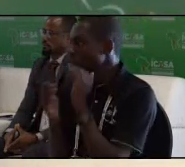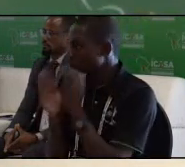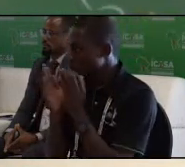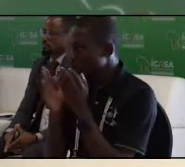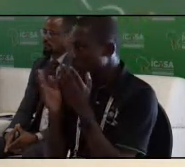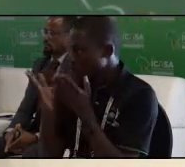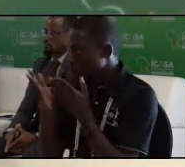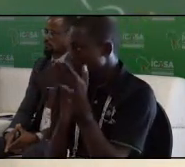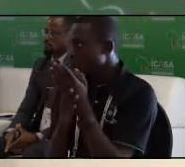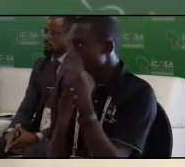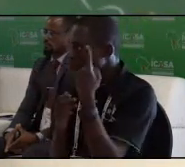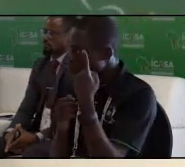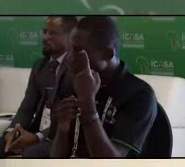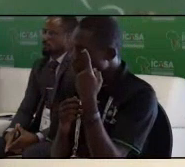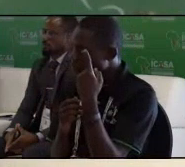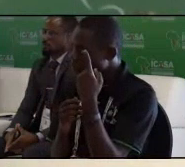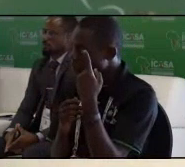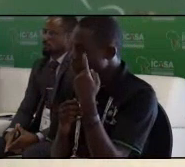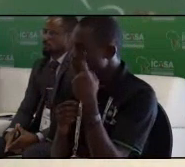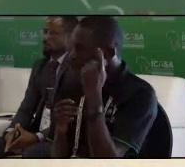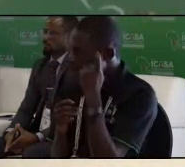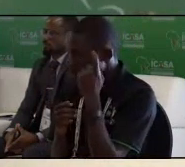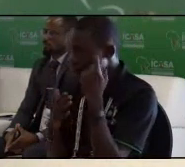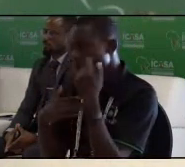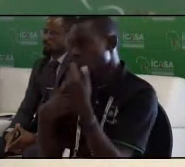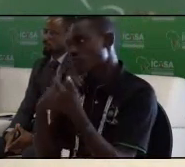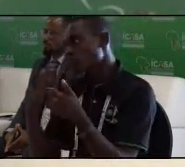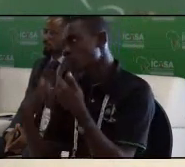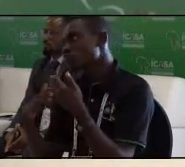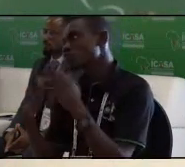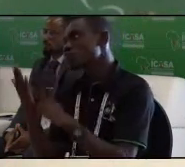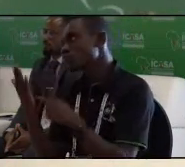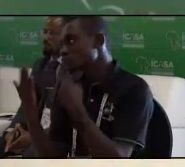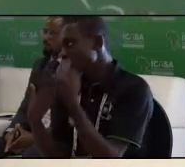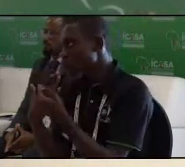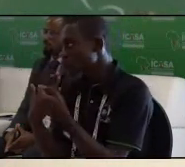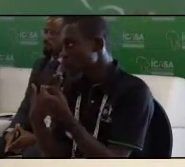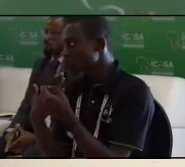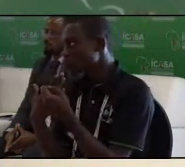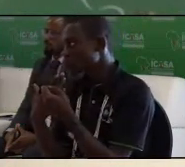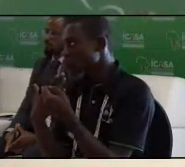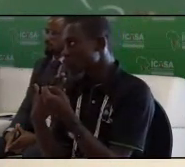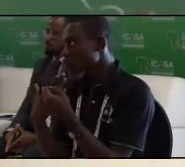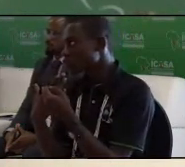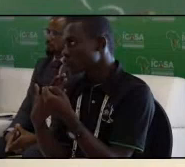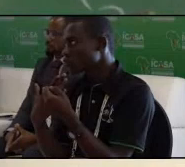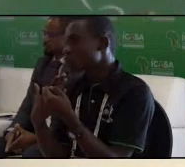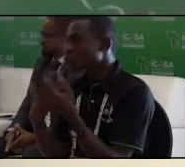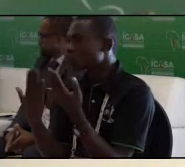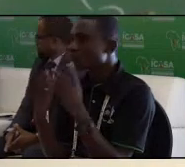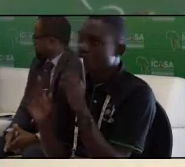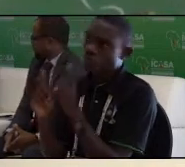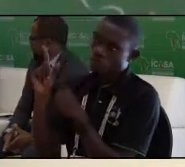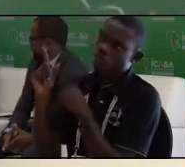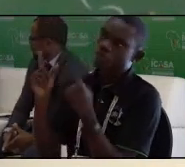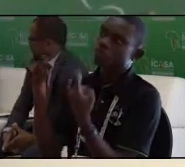care along the journey. Once I test, if I want to know more about the results, so we collaborated with Baylor